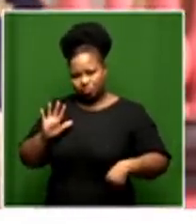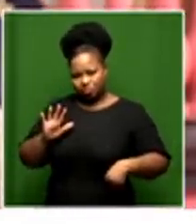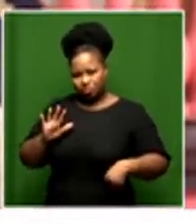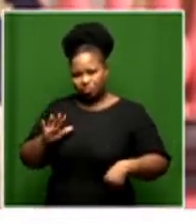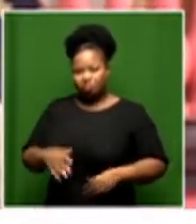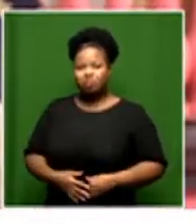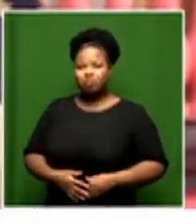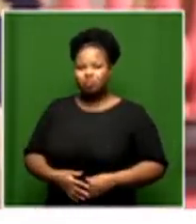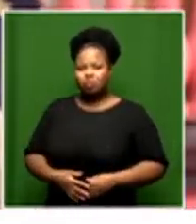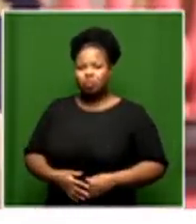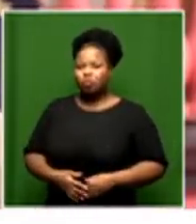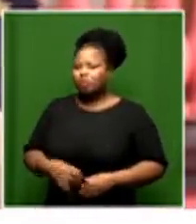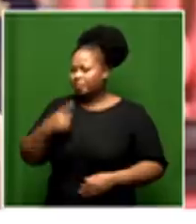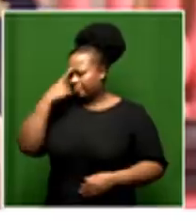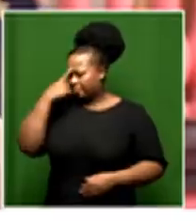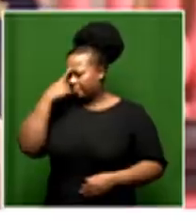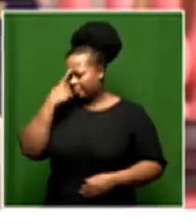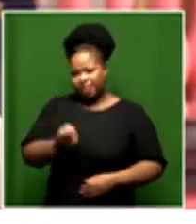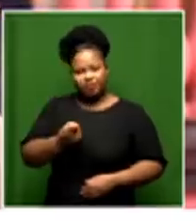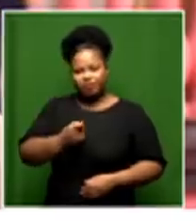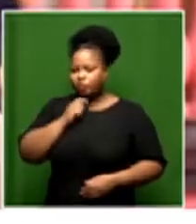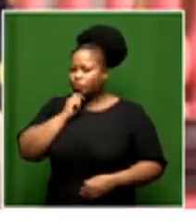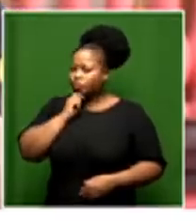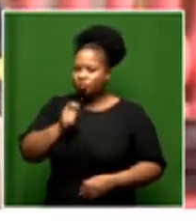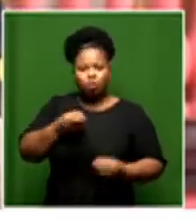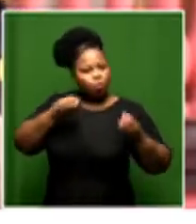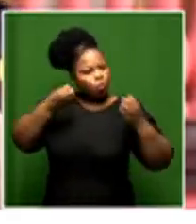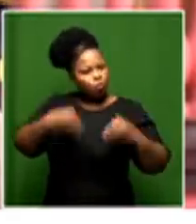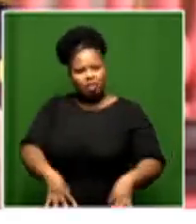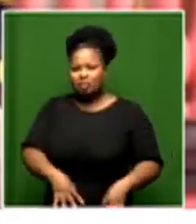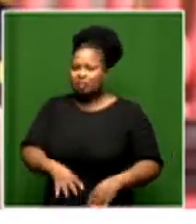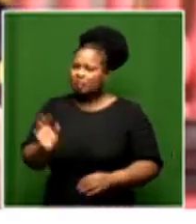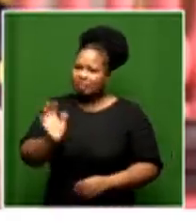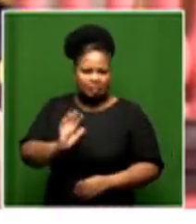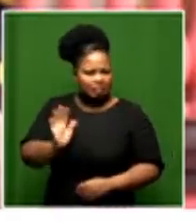He was a firm believer of not wasting